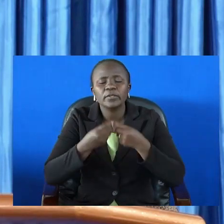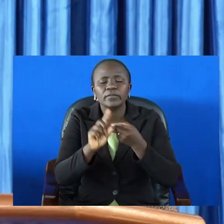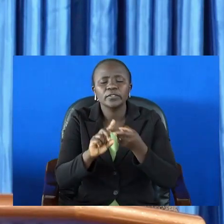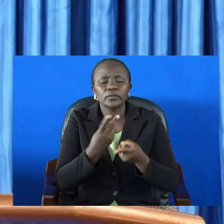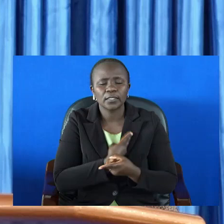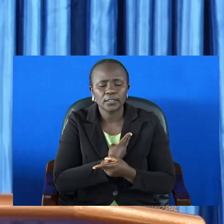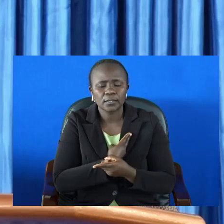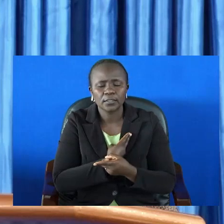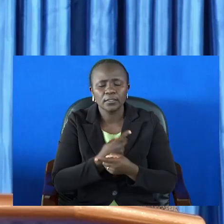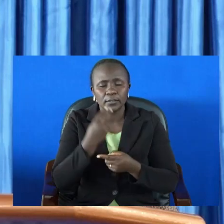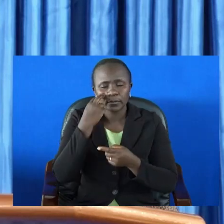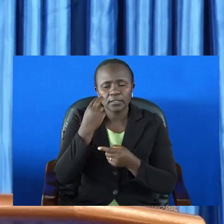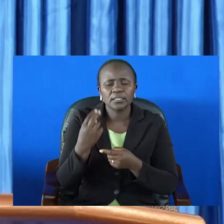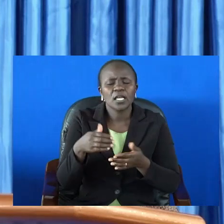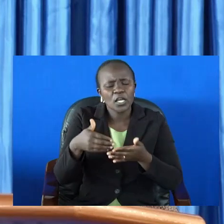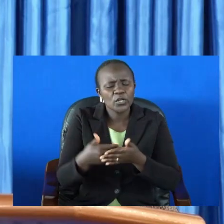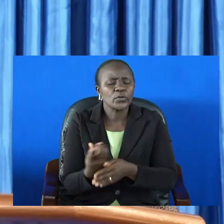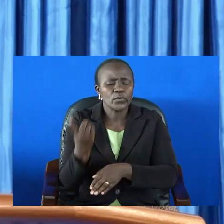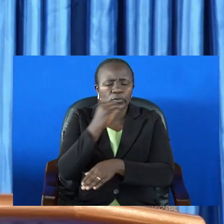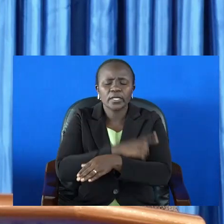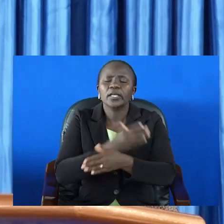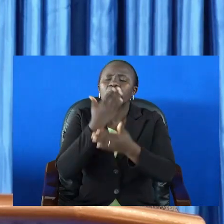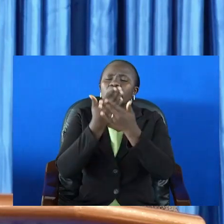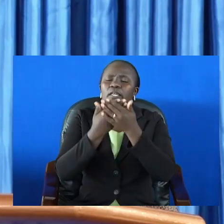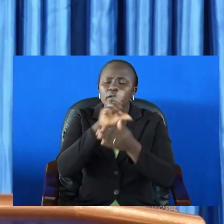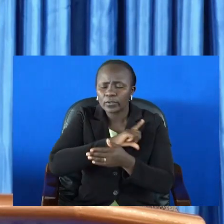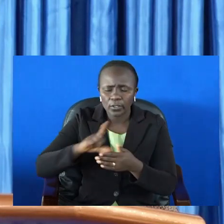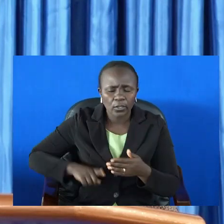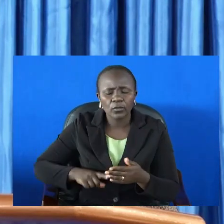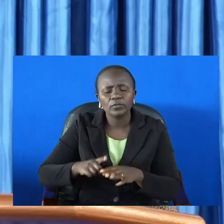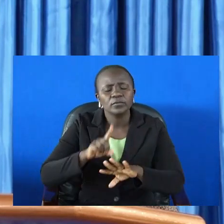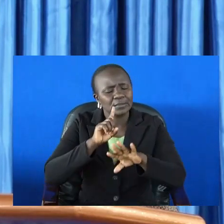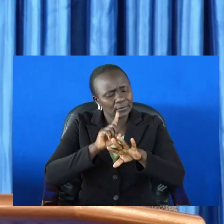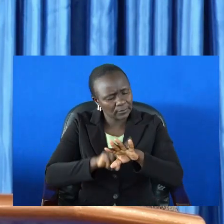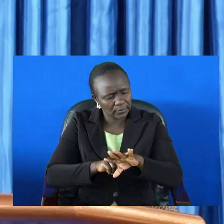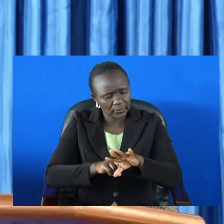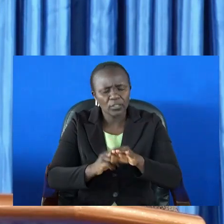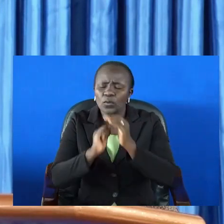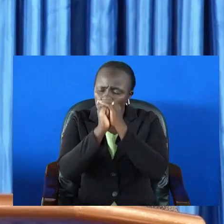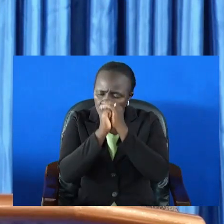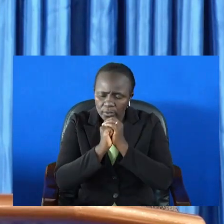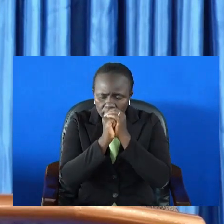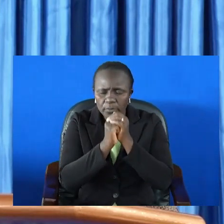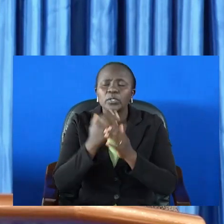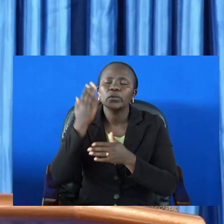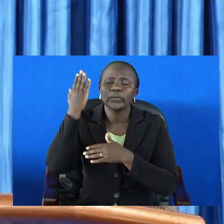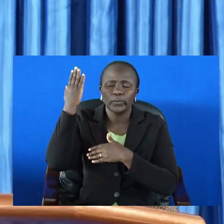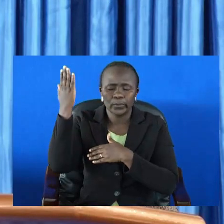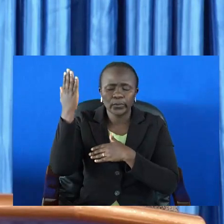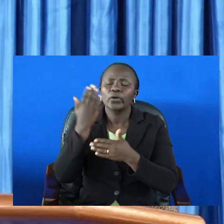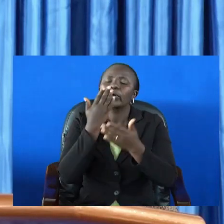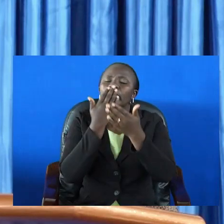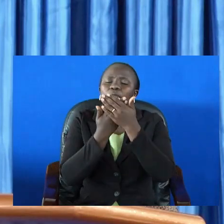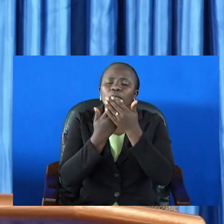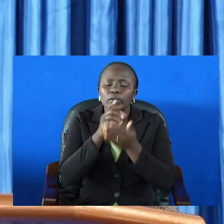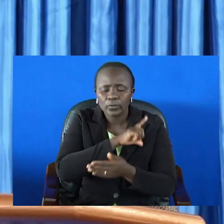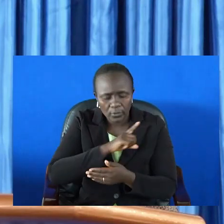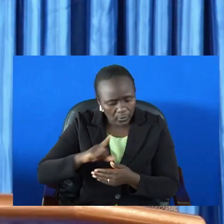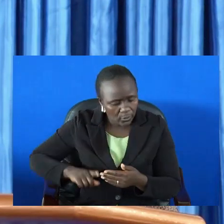us to see a new day. Thank you, Lord, even for the privilege of worshiping you. And thank you, Lord,